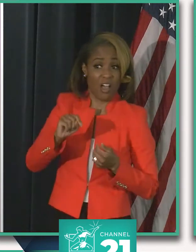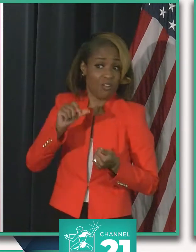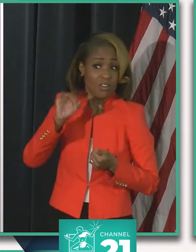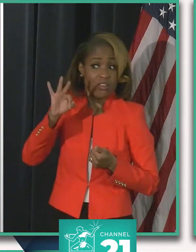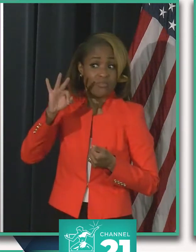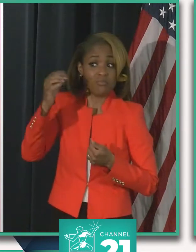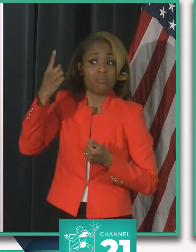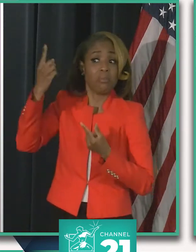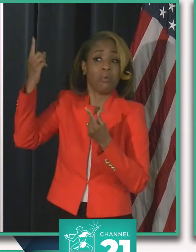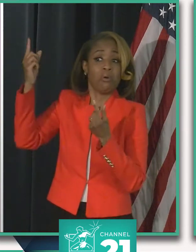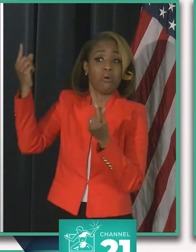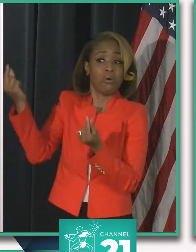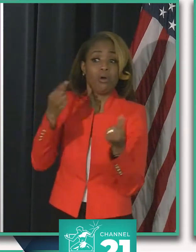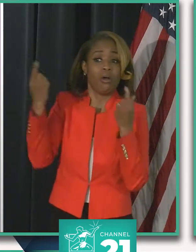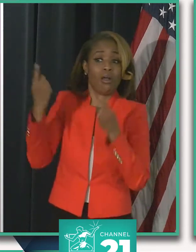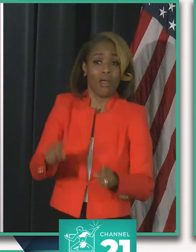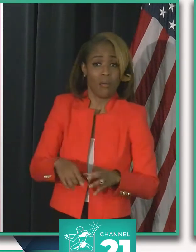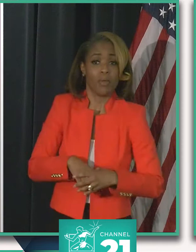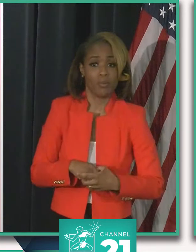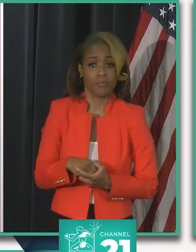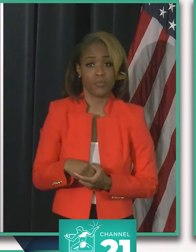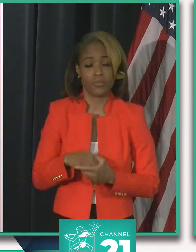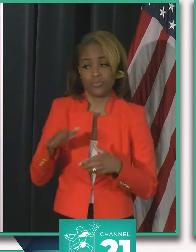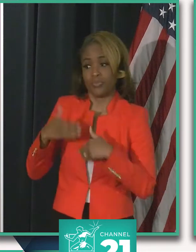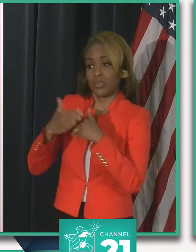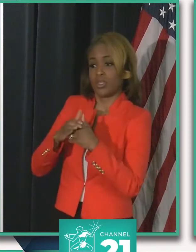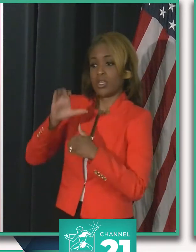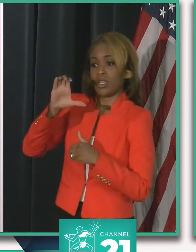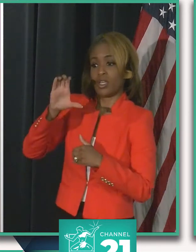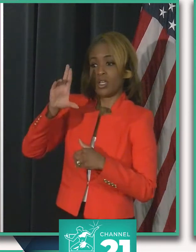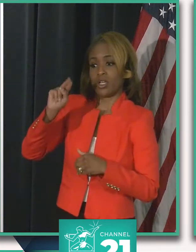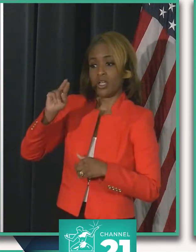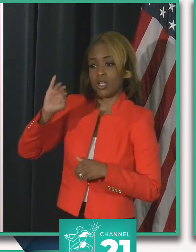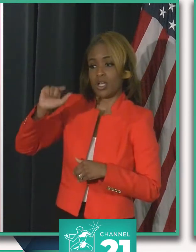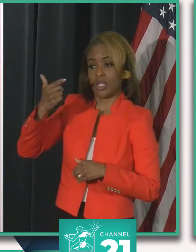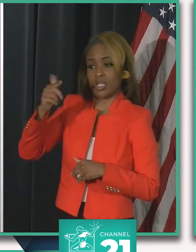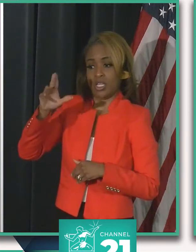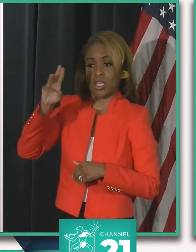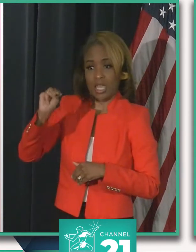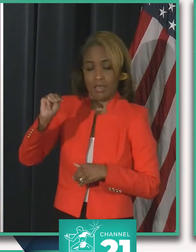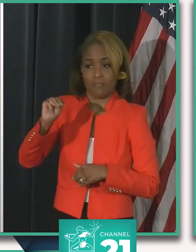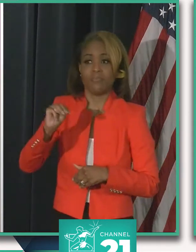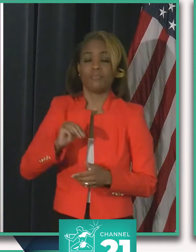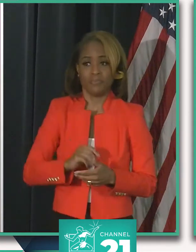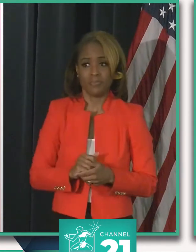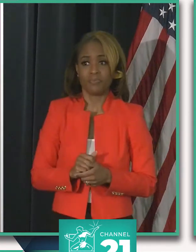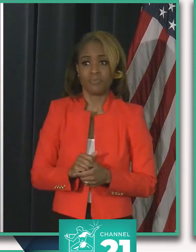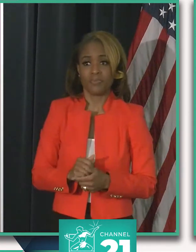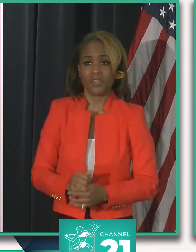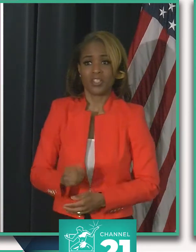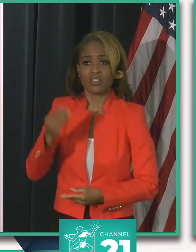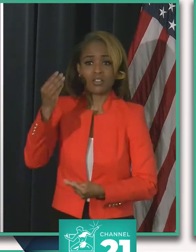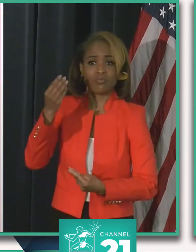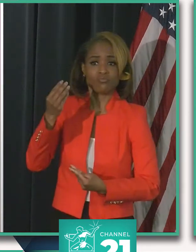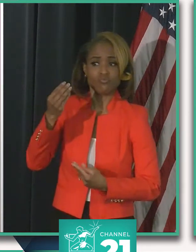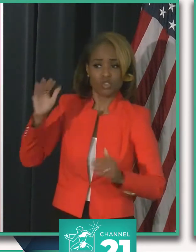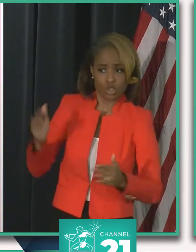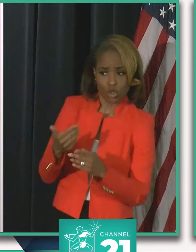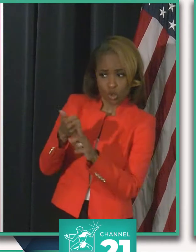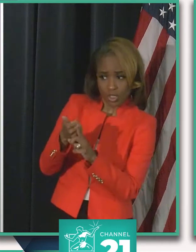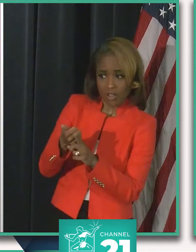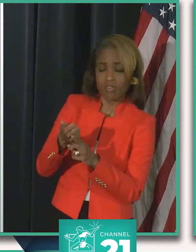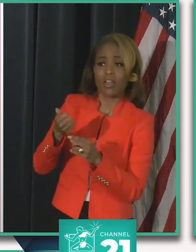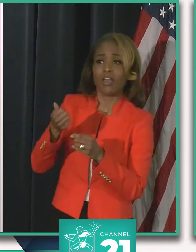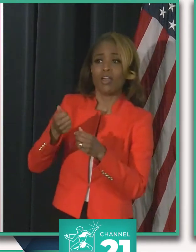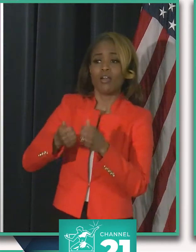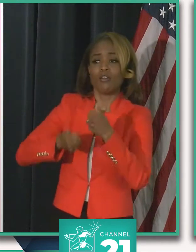that. Next is Cunningham. Cunningham. Tell us, introduce yourself and tell us